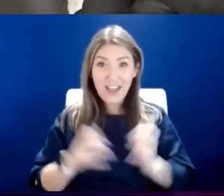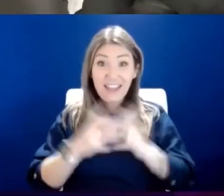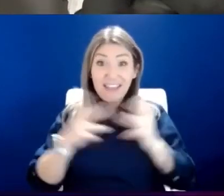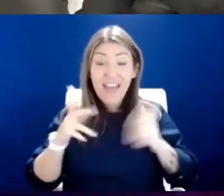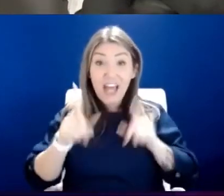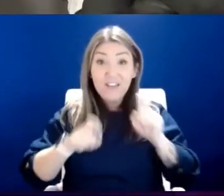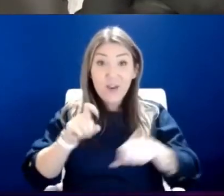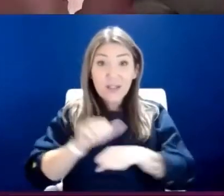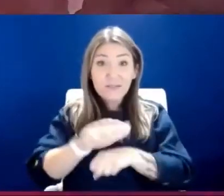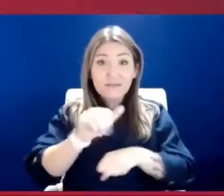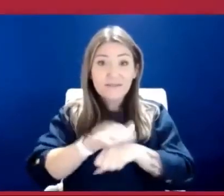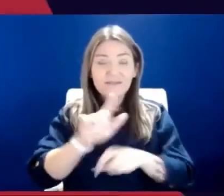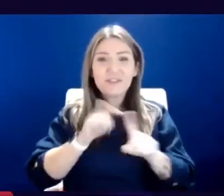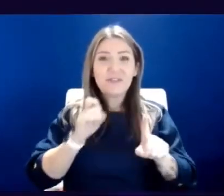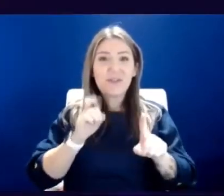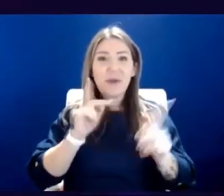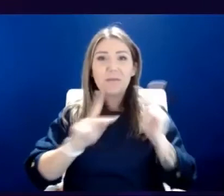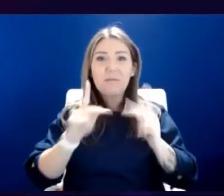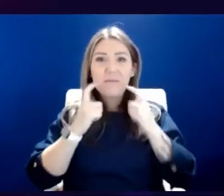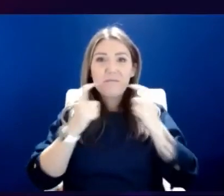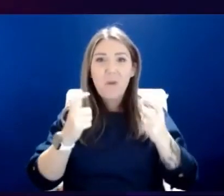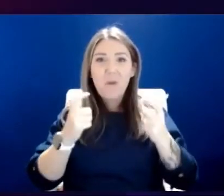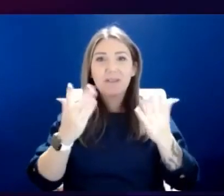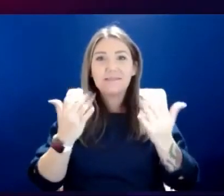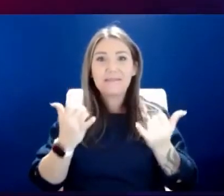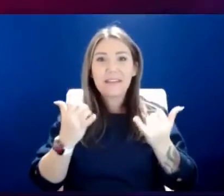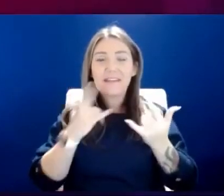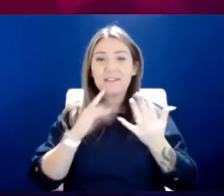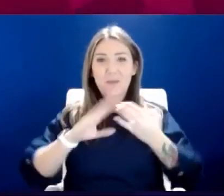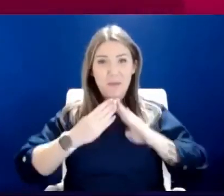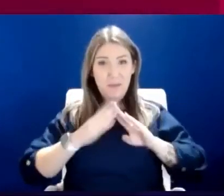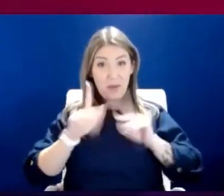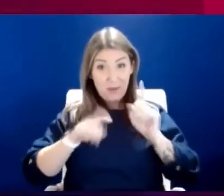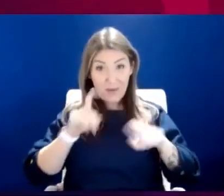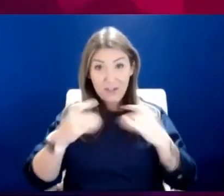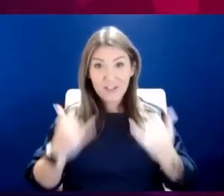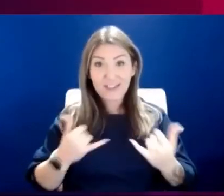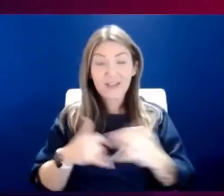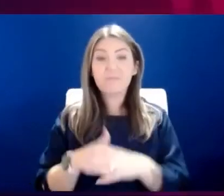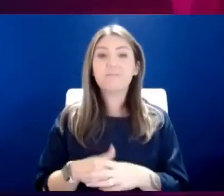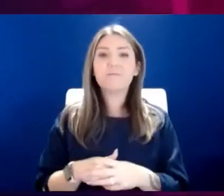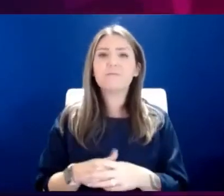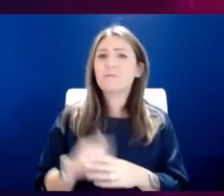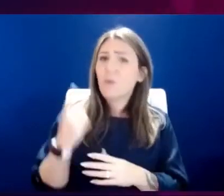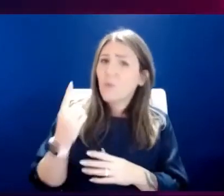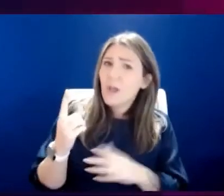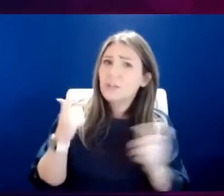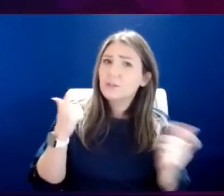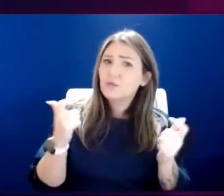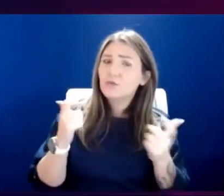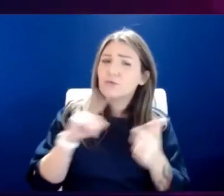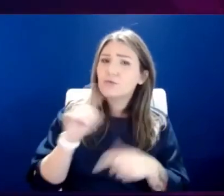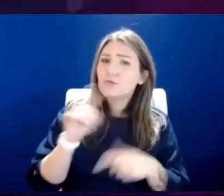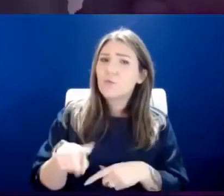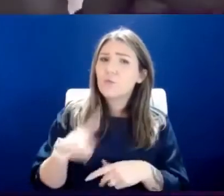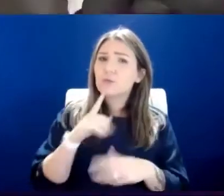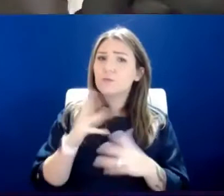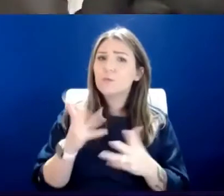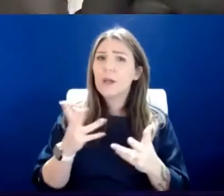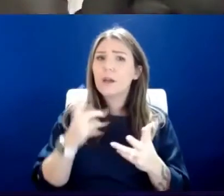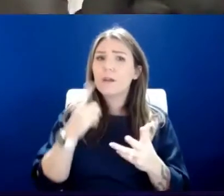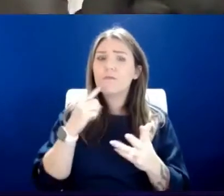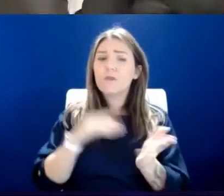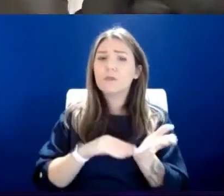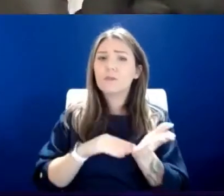from our viewers, and so we want to get to those community questions. One of the big questions that we're getting is for Dr. Gupta, how do